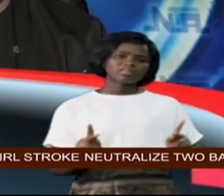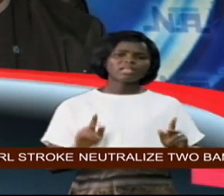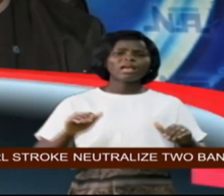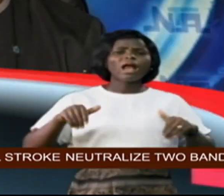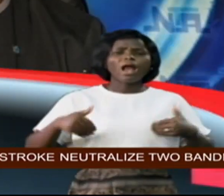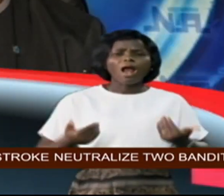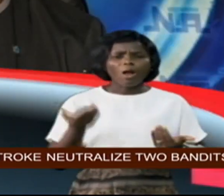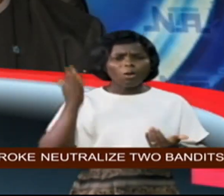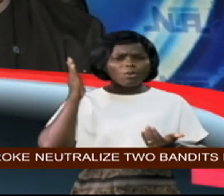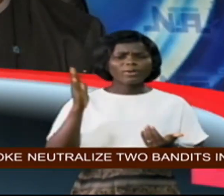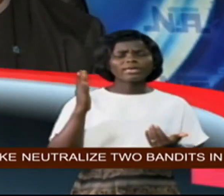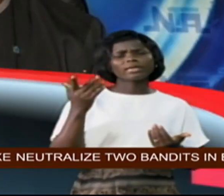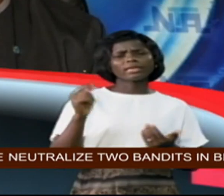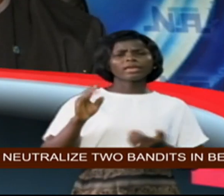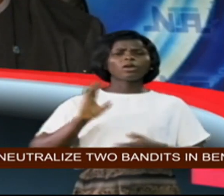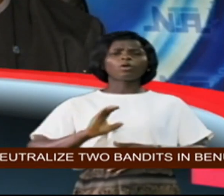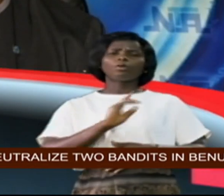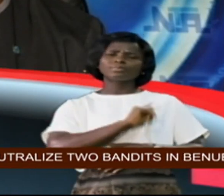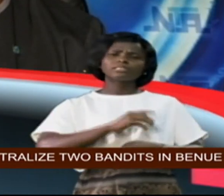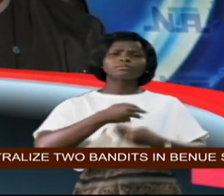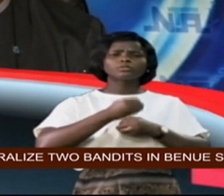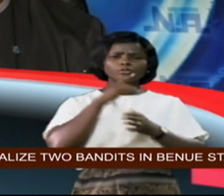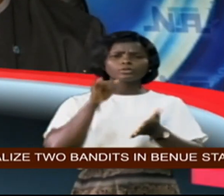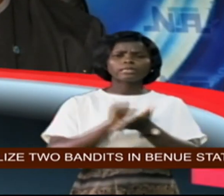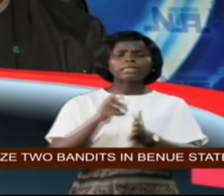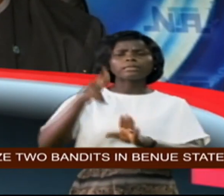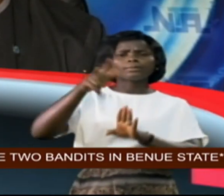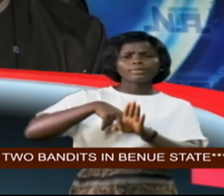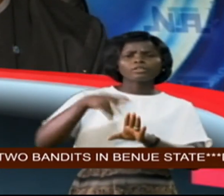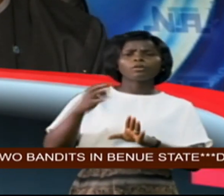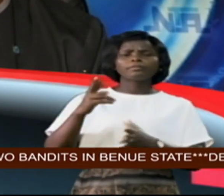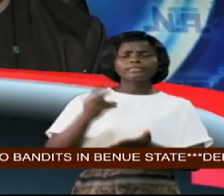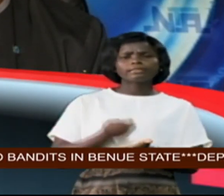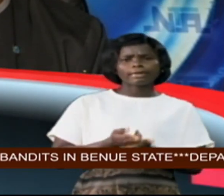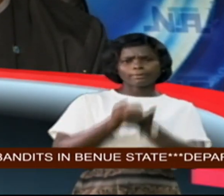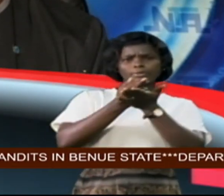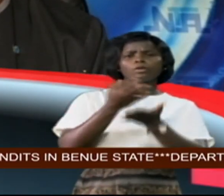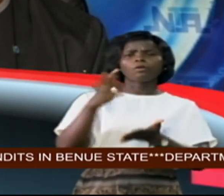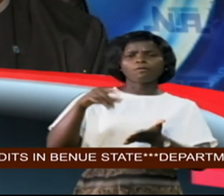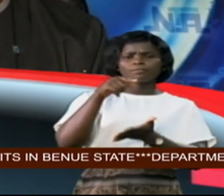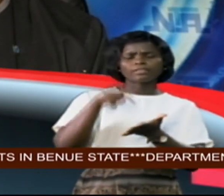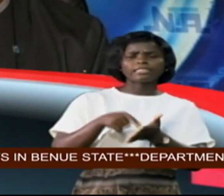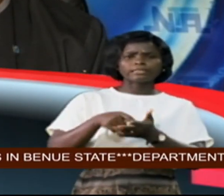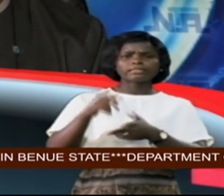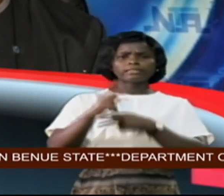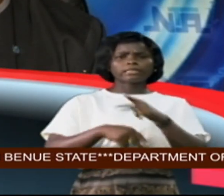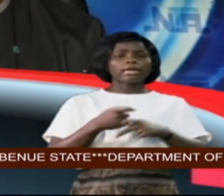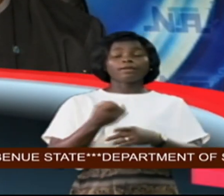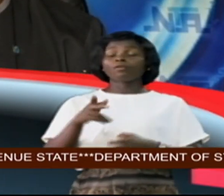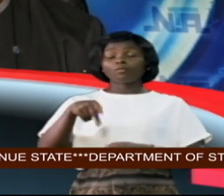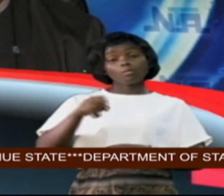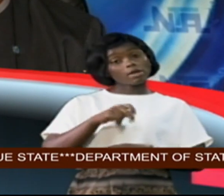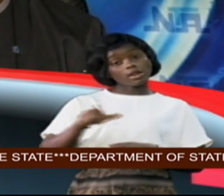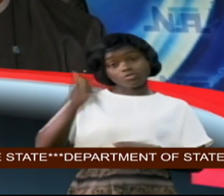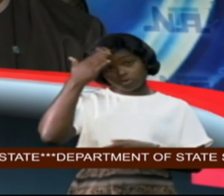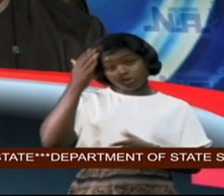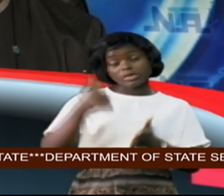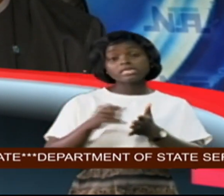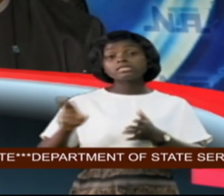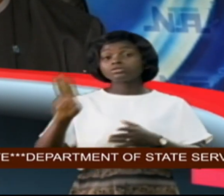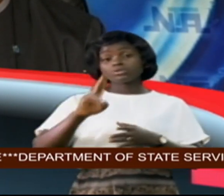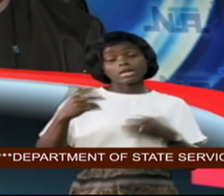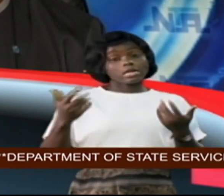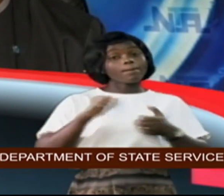will the committee ensure implementation of the recommendations of this kind of panel? You know, it's usually a problem when we talk